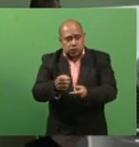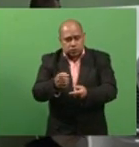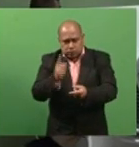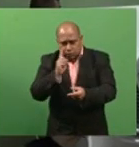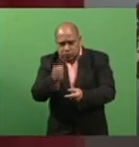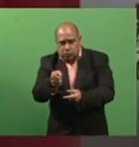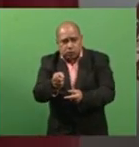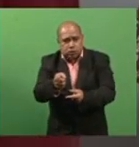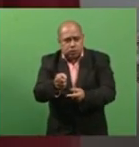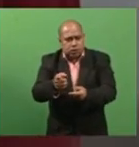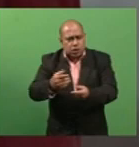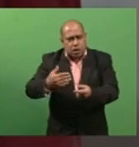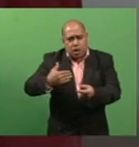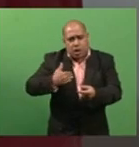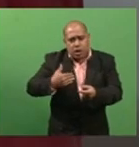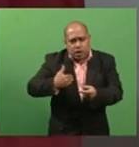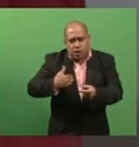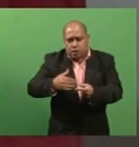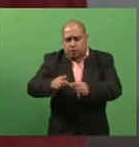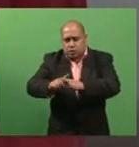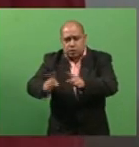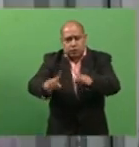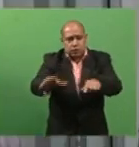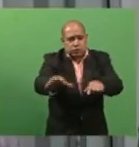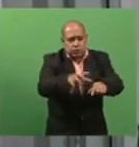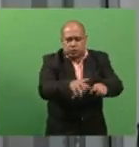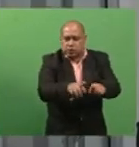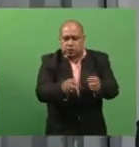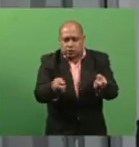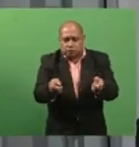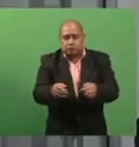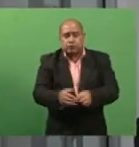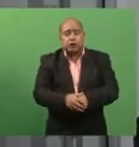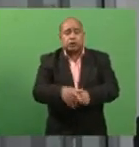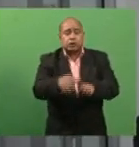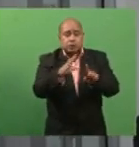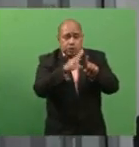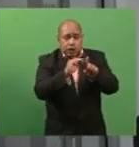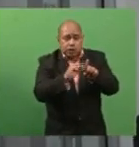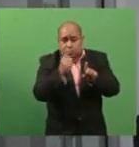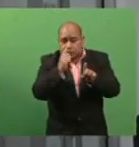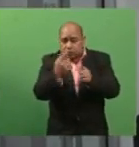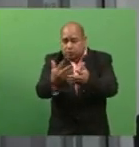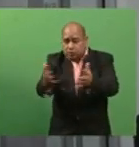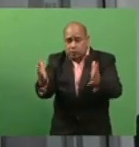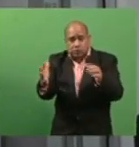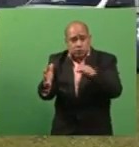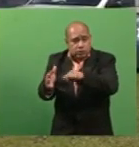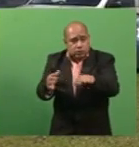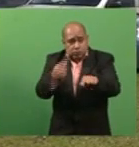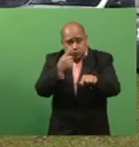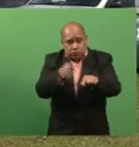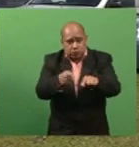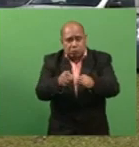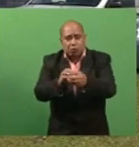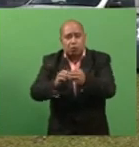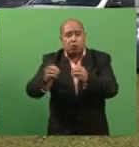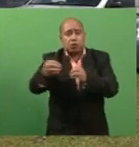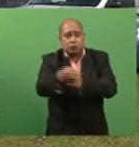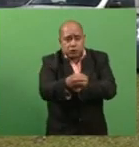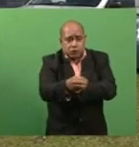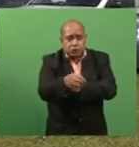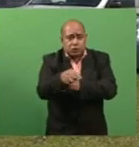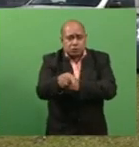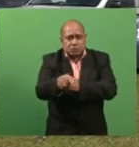do. If, for example, you take the number of people, the footfall through our branch offices, that has declined,